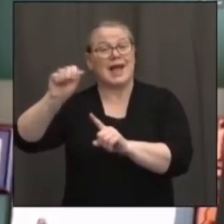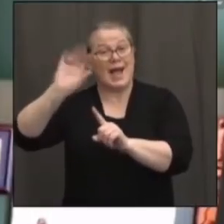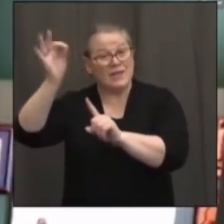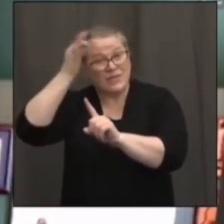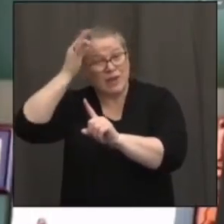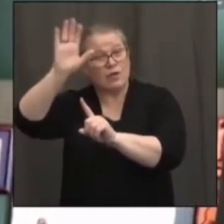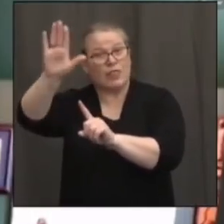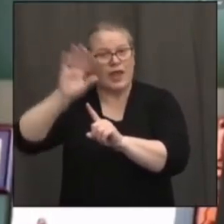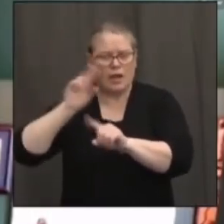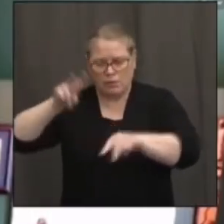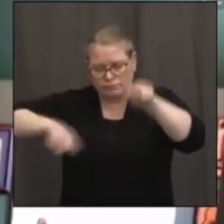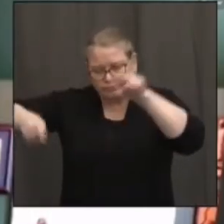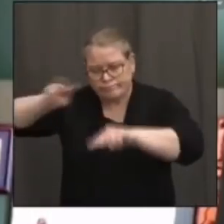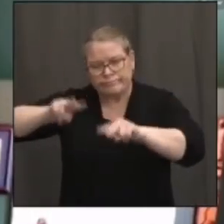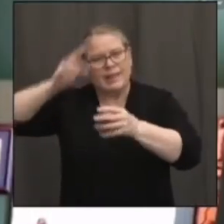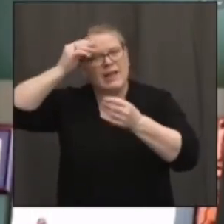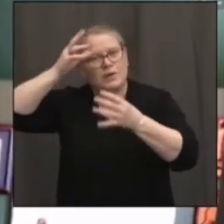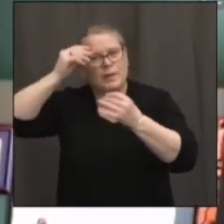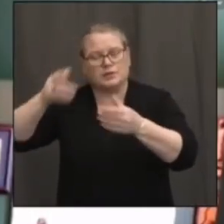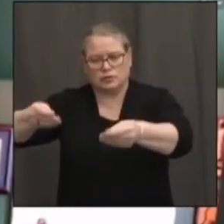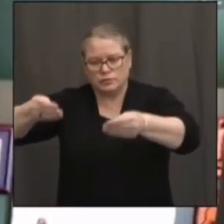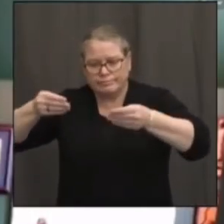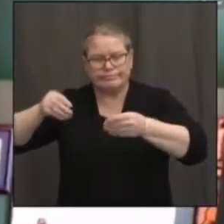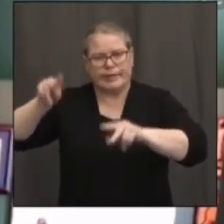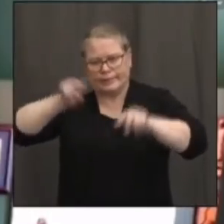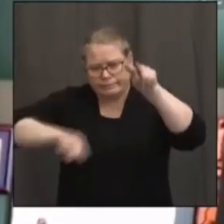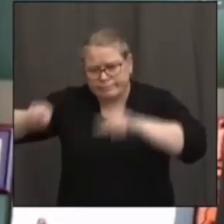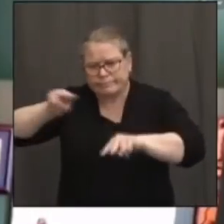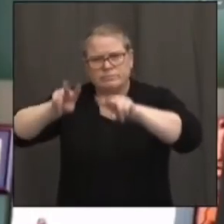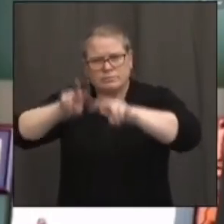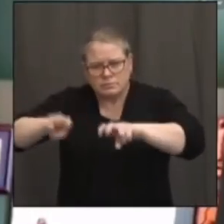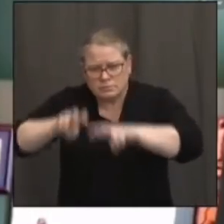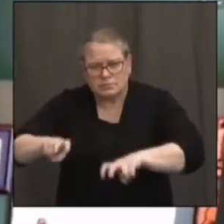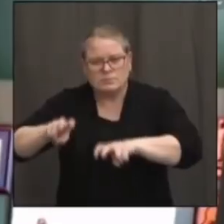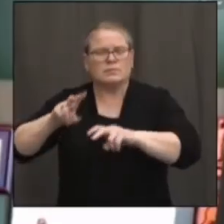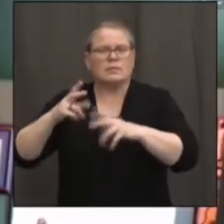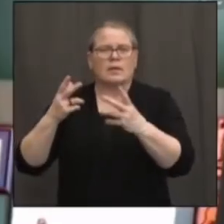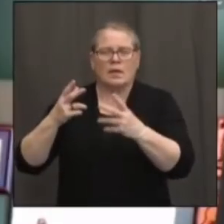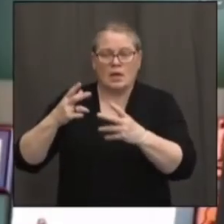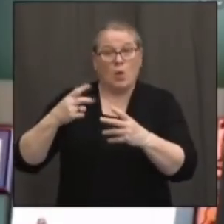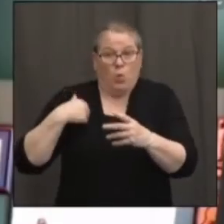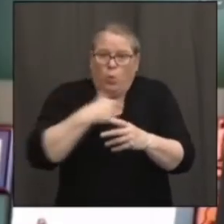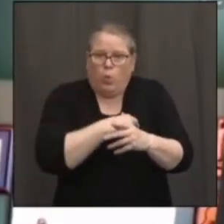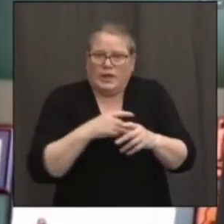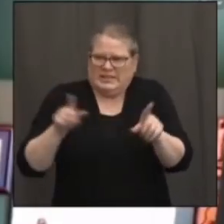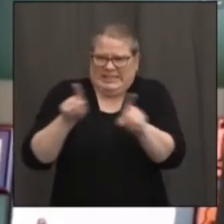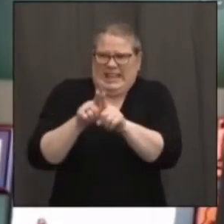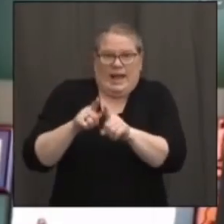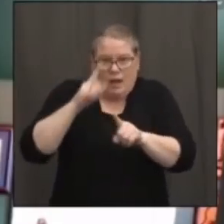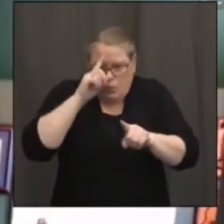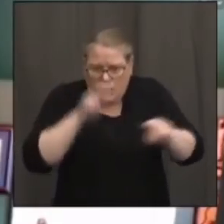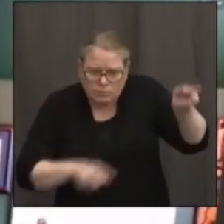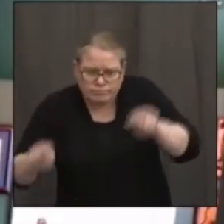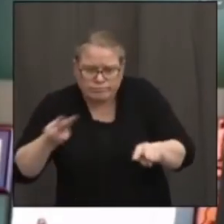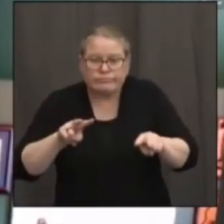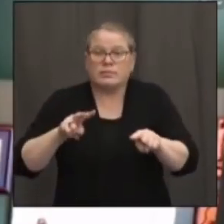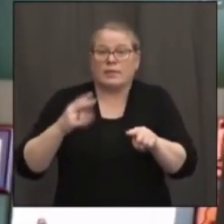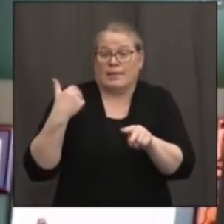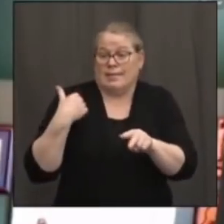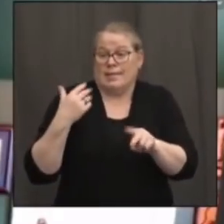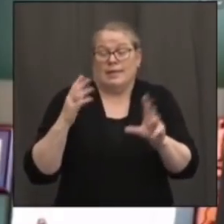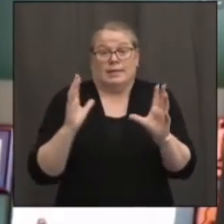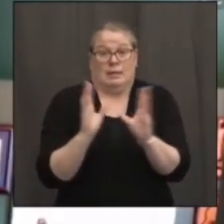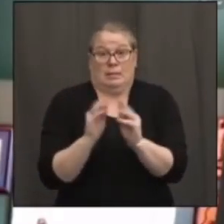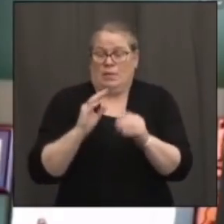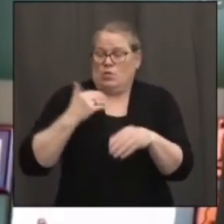from the manufacturers, the data from the FDA scientists. We met over the weekend as well to discuss the data, discuss the vaccine, and our science